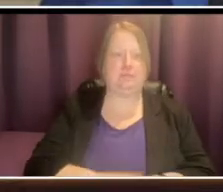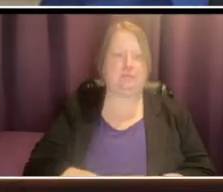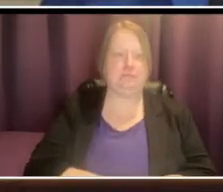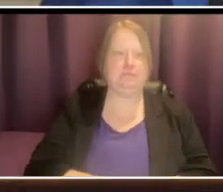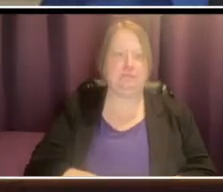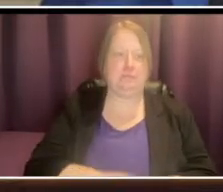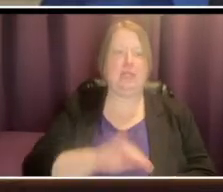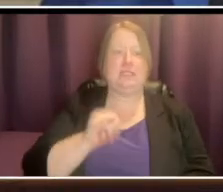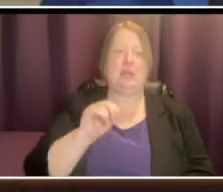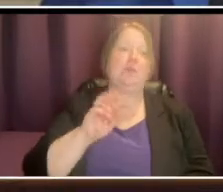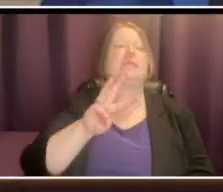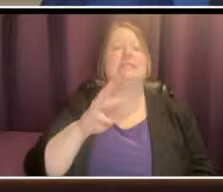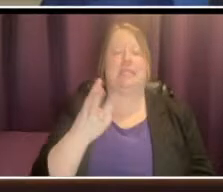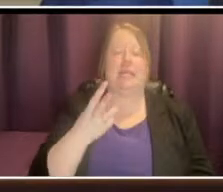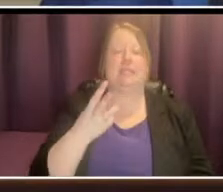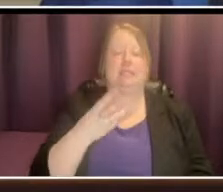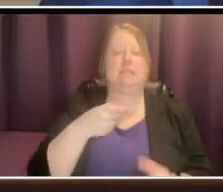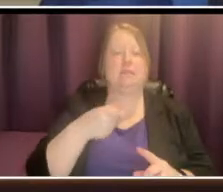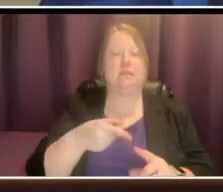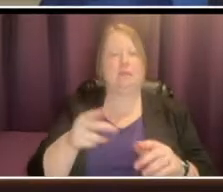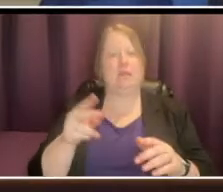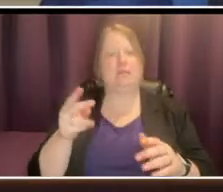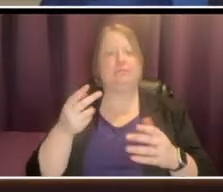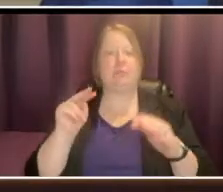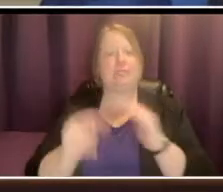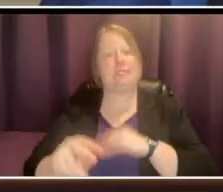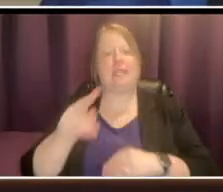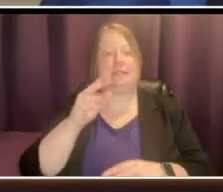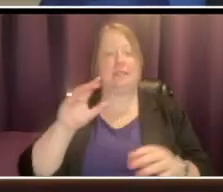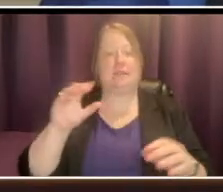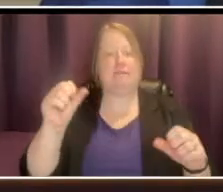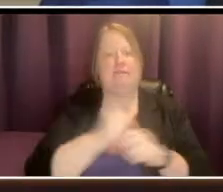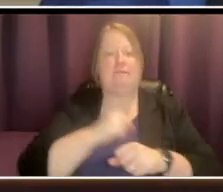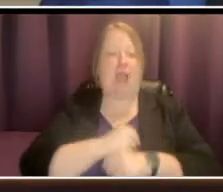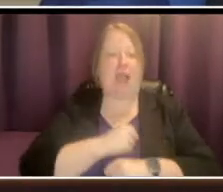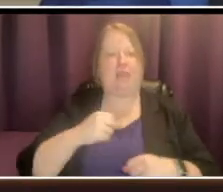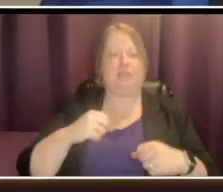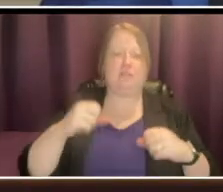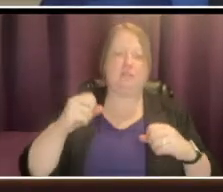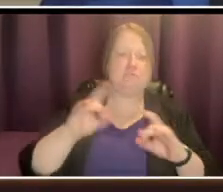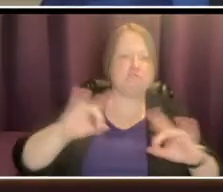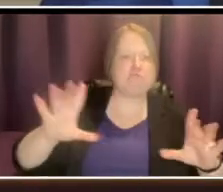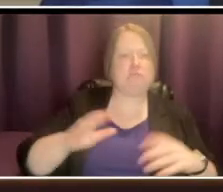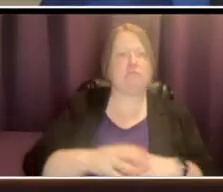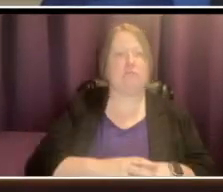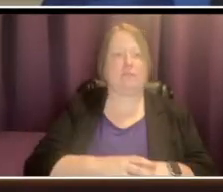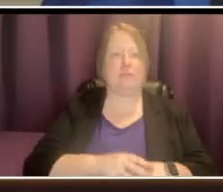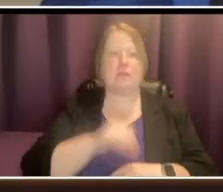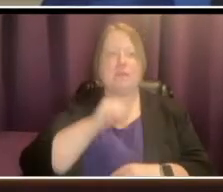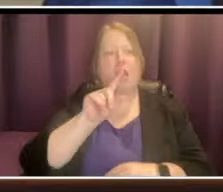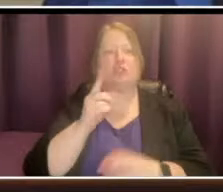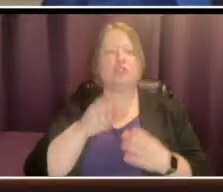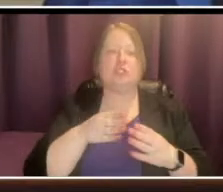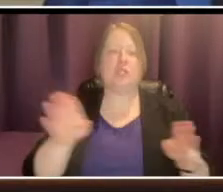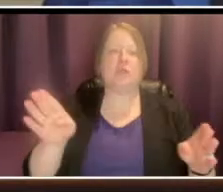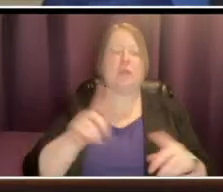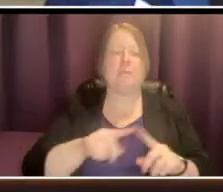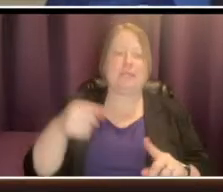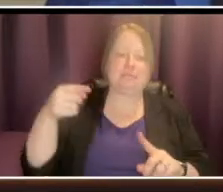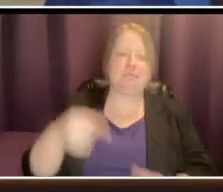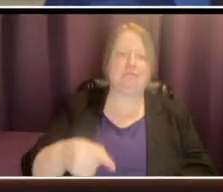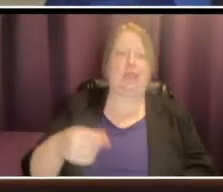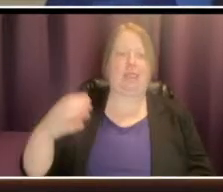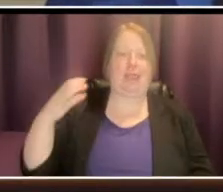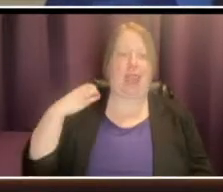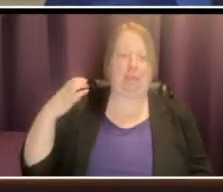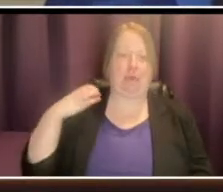and not just violence generally, but violence directed at the Capitol. Intelligence about this risk was directly